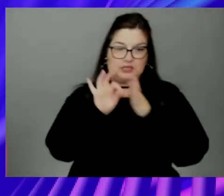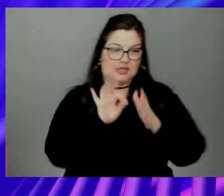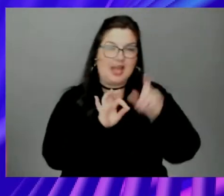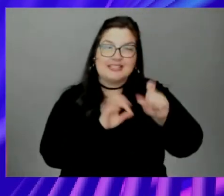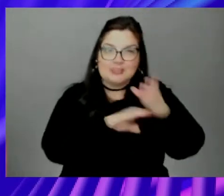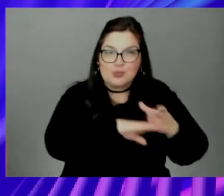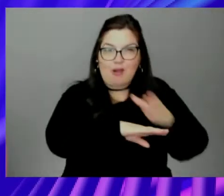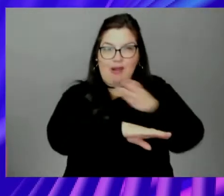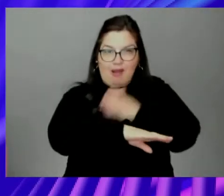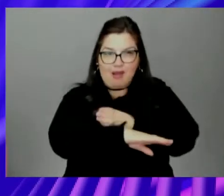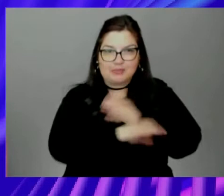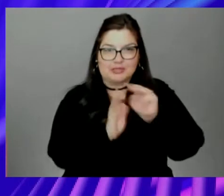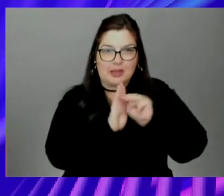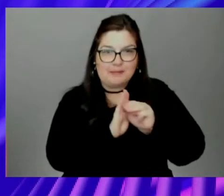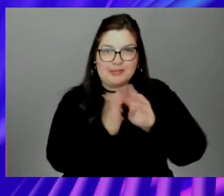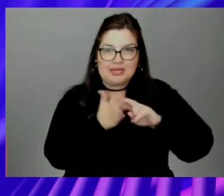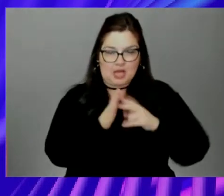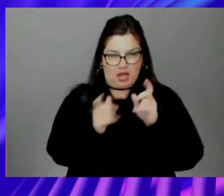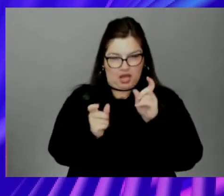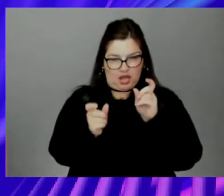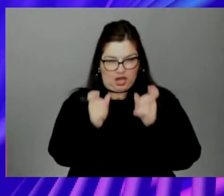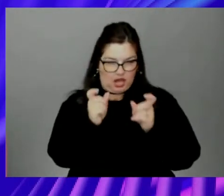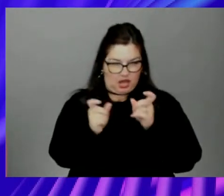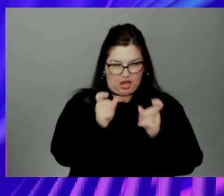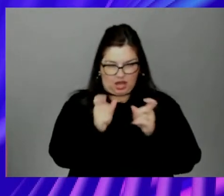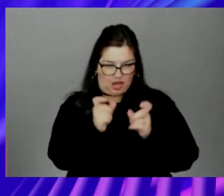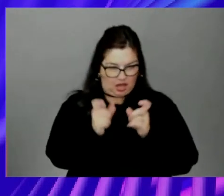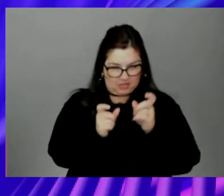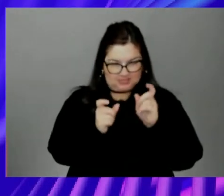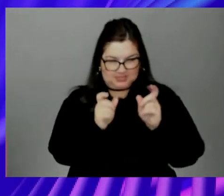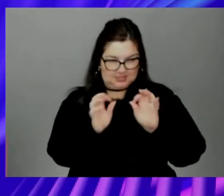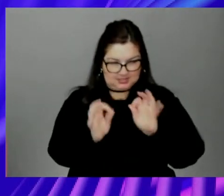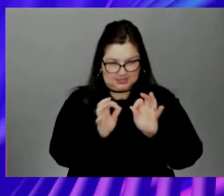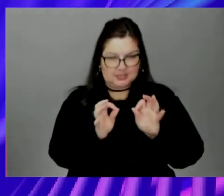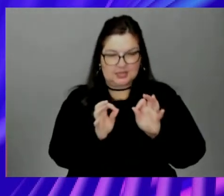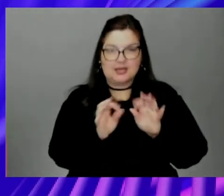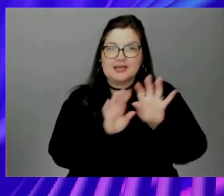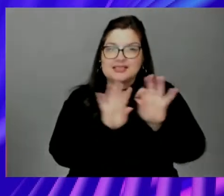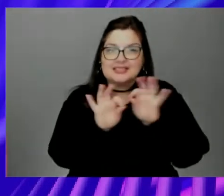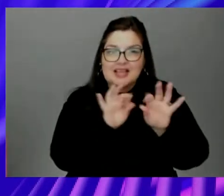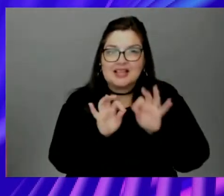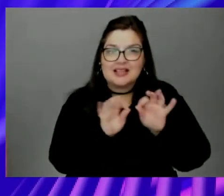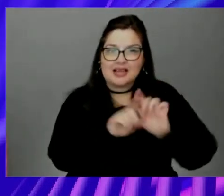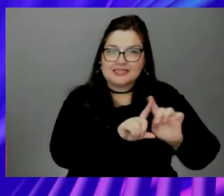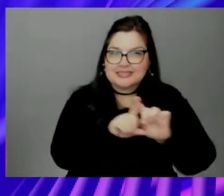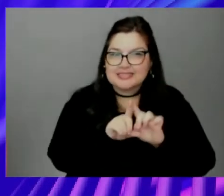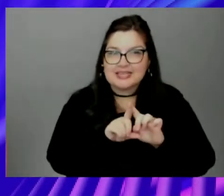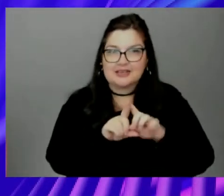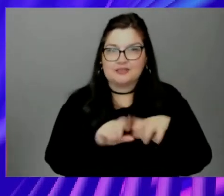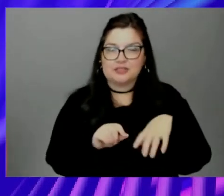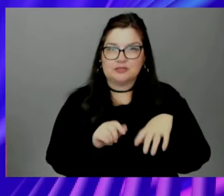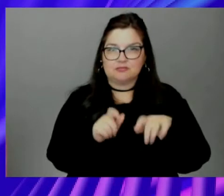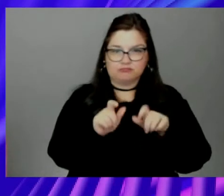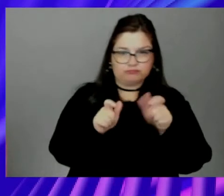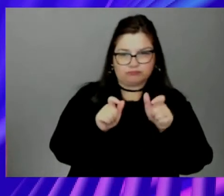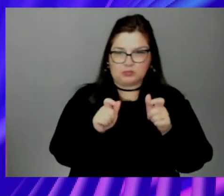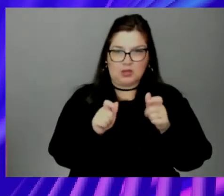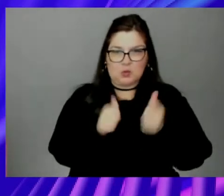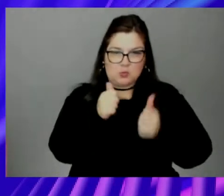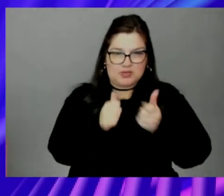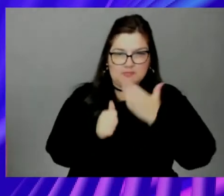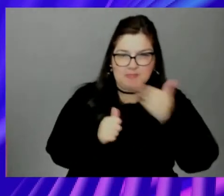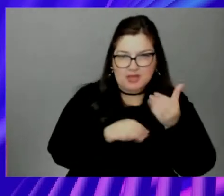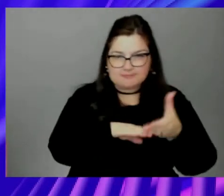meaning fine tune our model, select different knobs and see which will work better, and